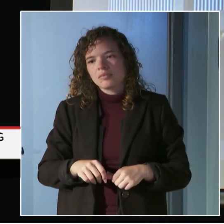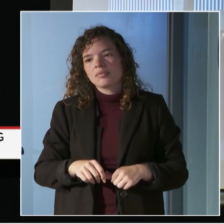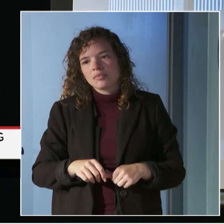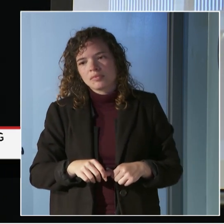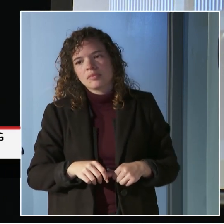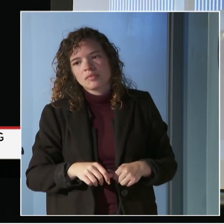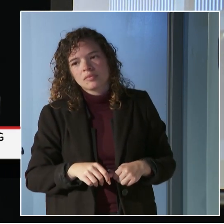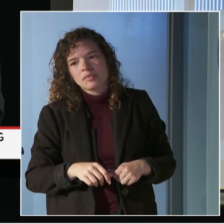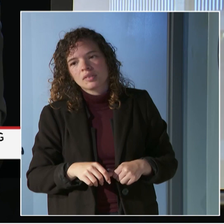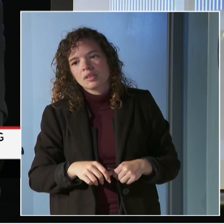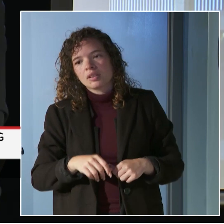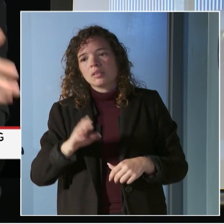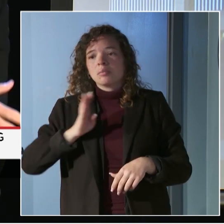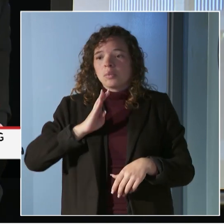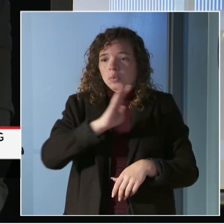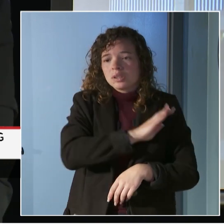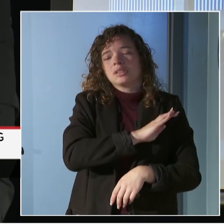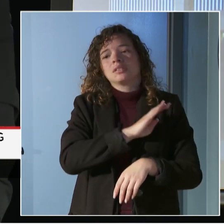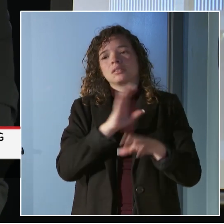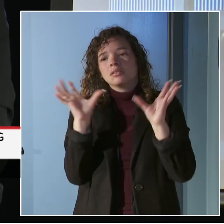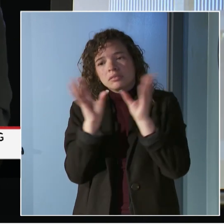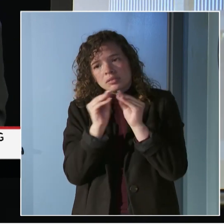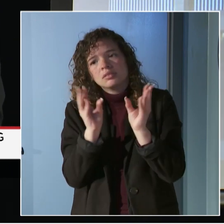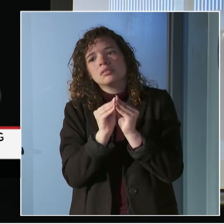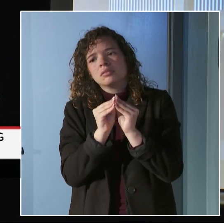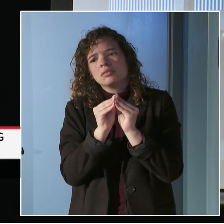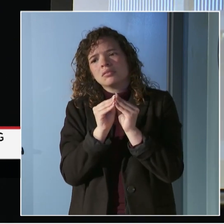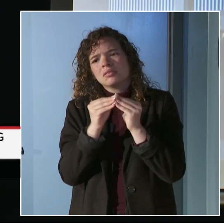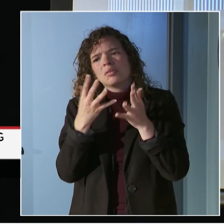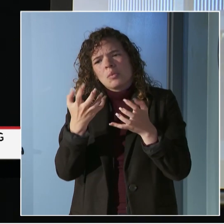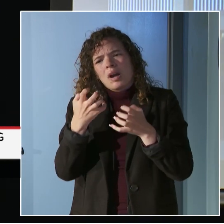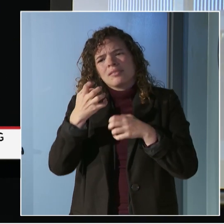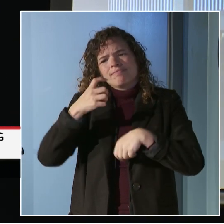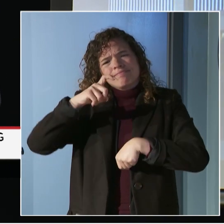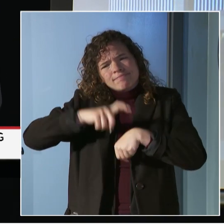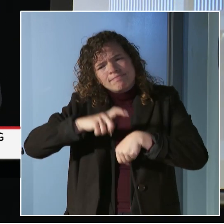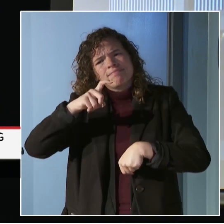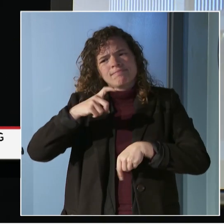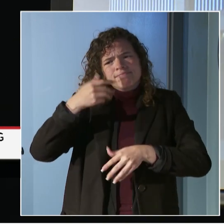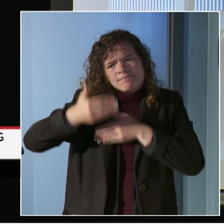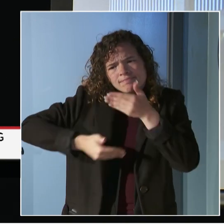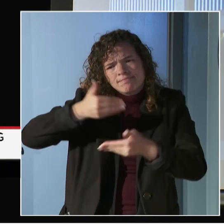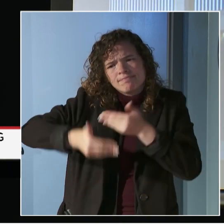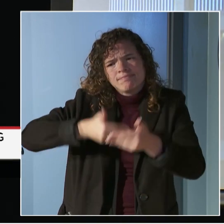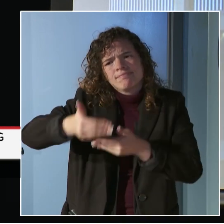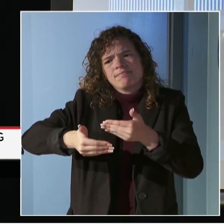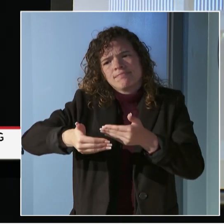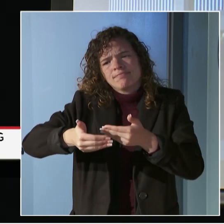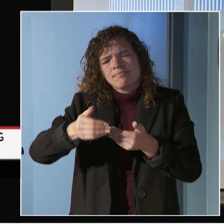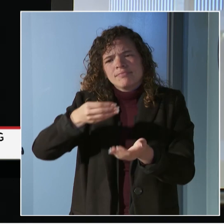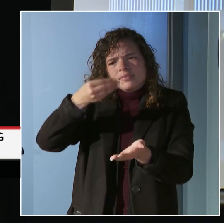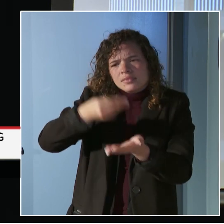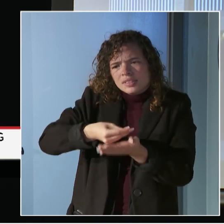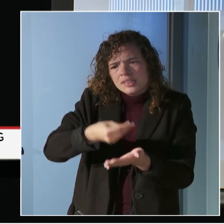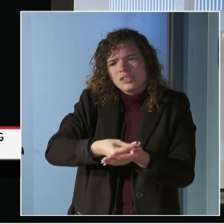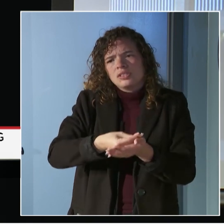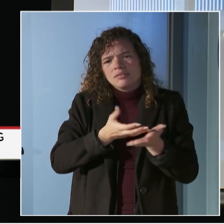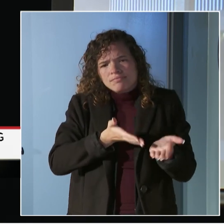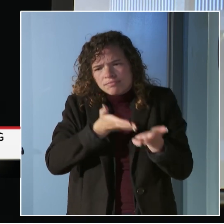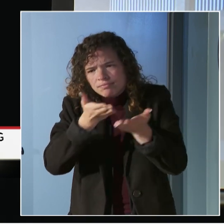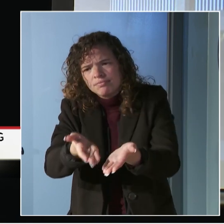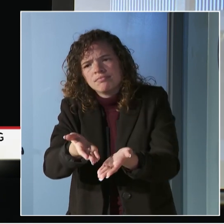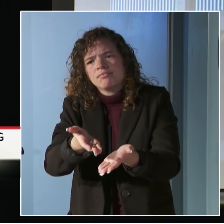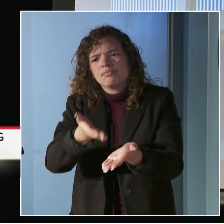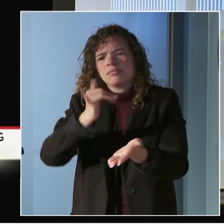on schedule and to enable Drew to deliver the trust funds and a few other things that had to happen, we needed a building